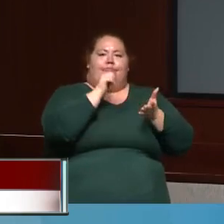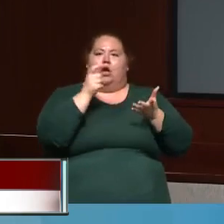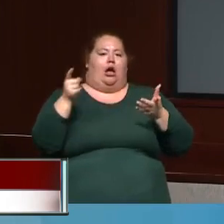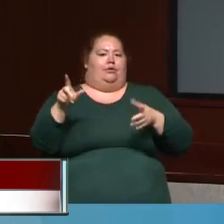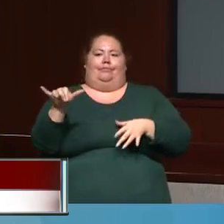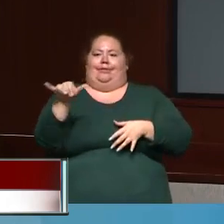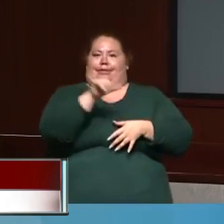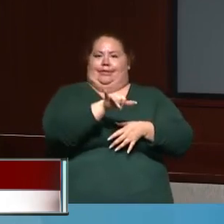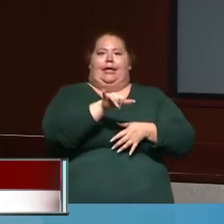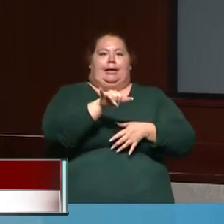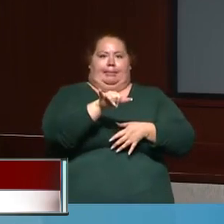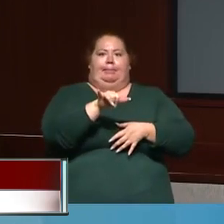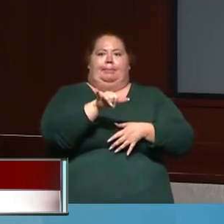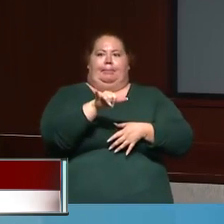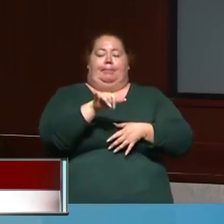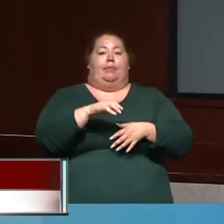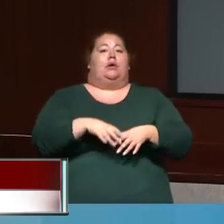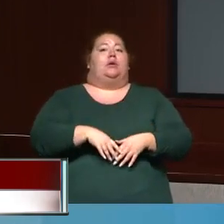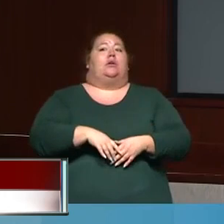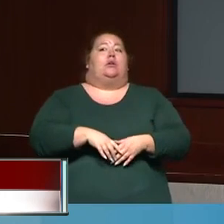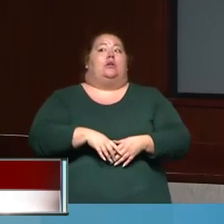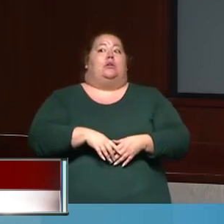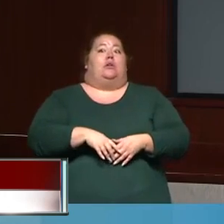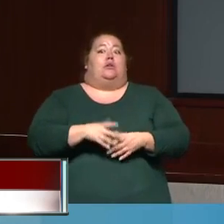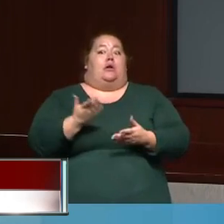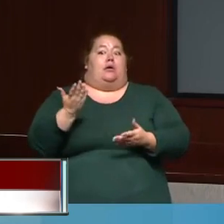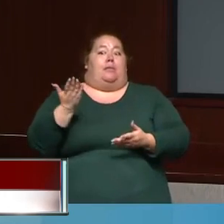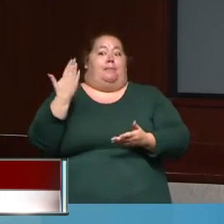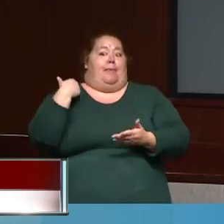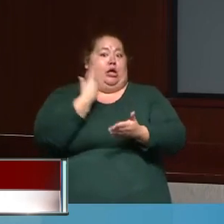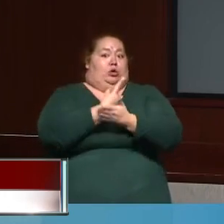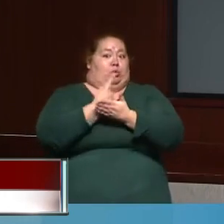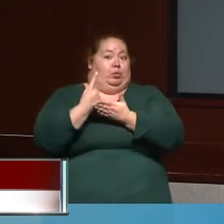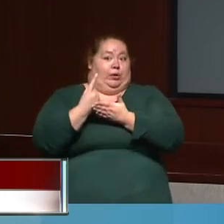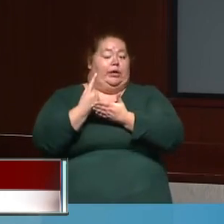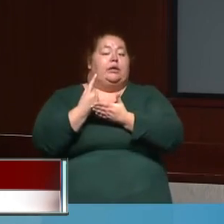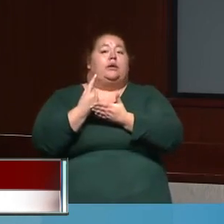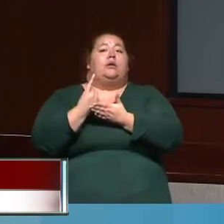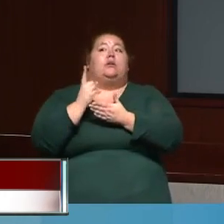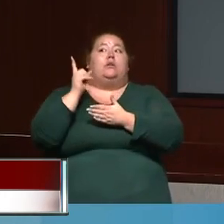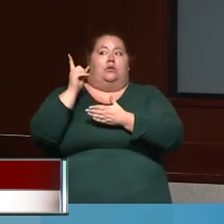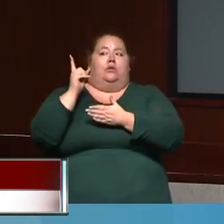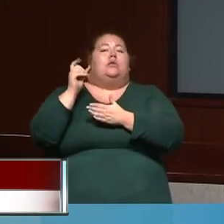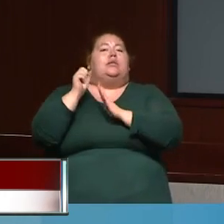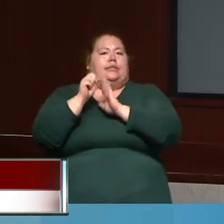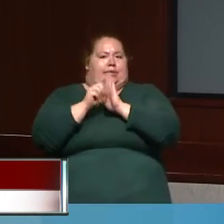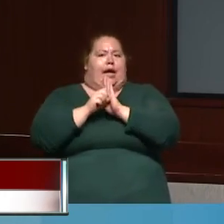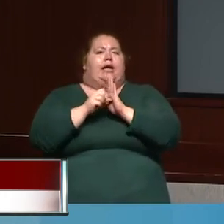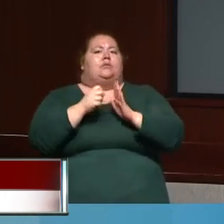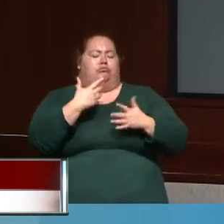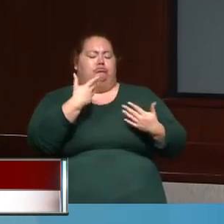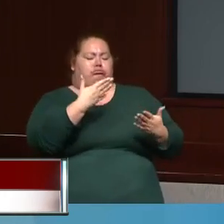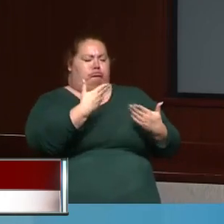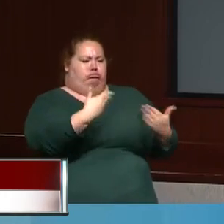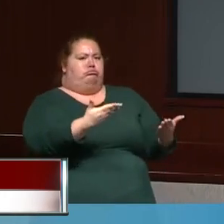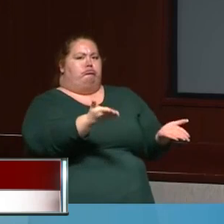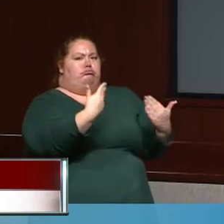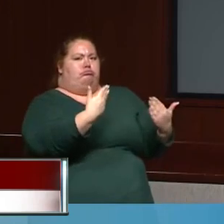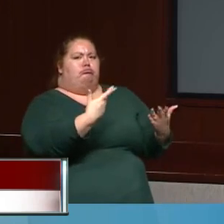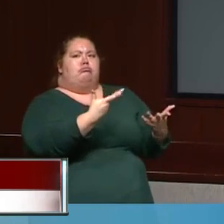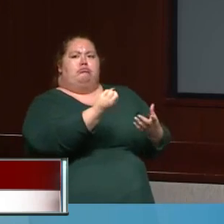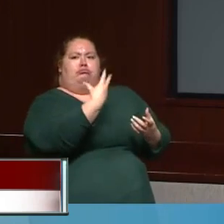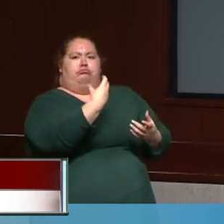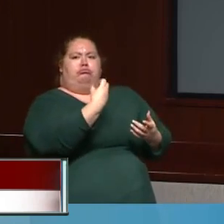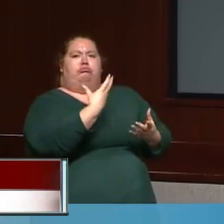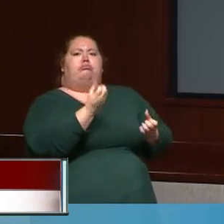ability to reopen. As of this past week, the state allowed the county to manually submit those tests to be included in the calculation